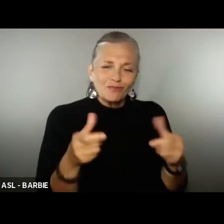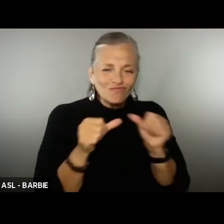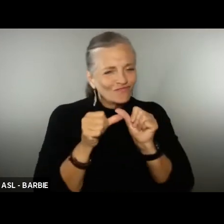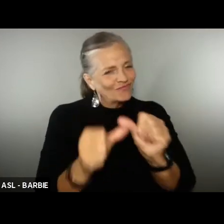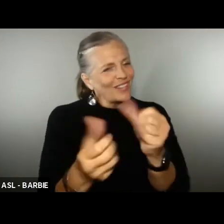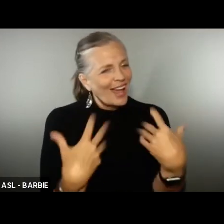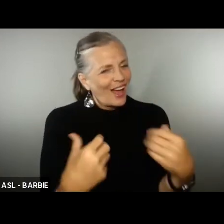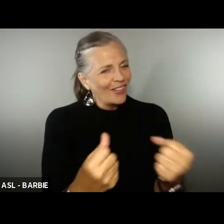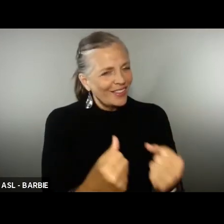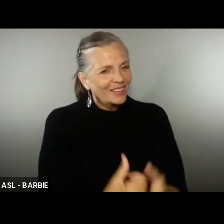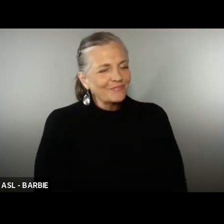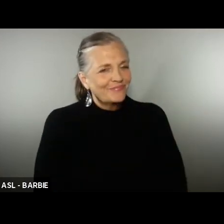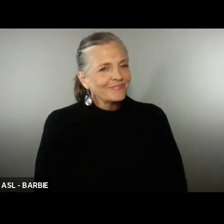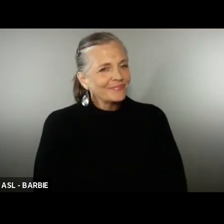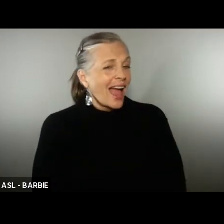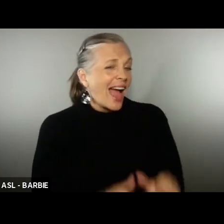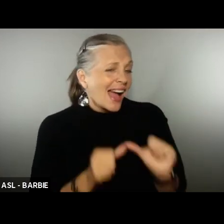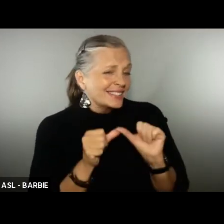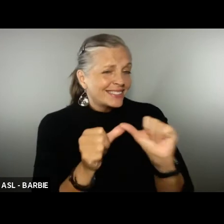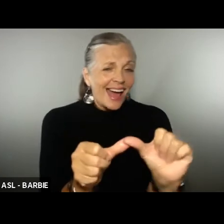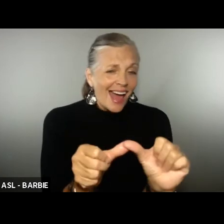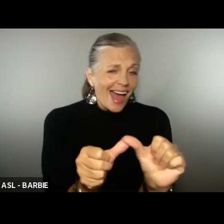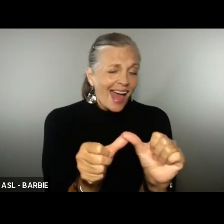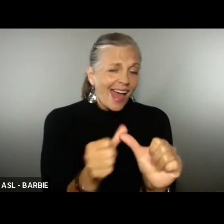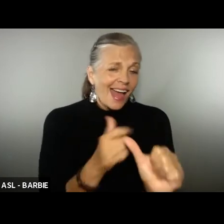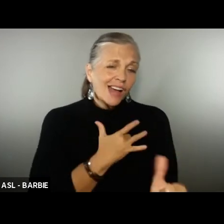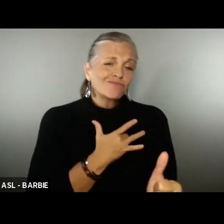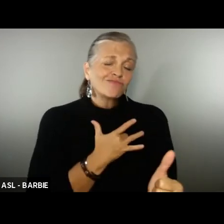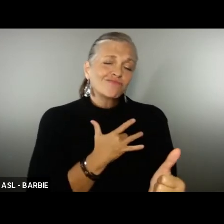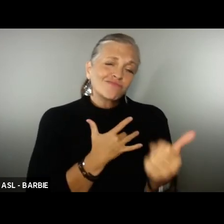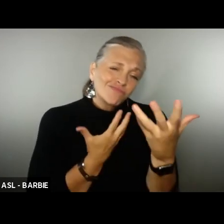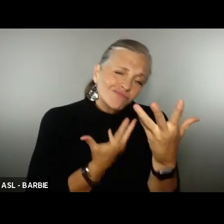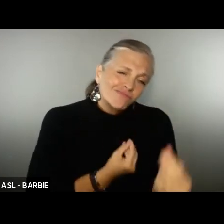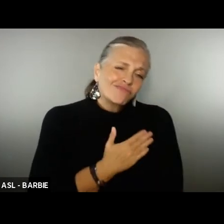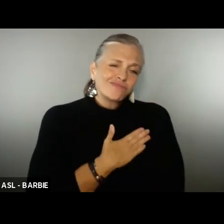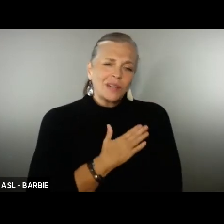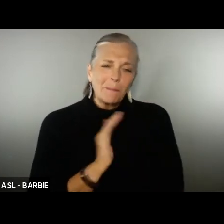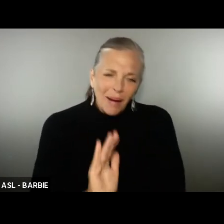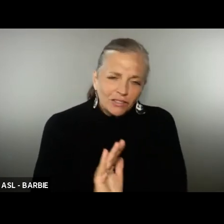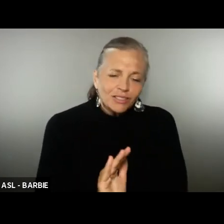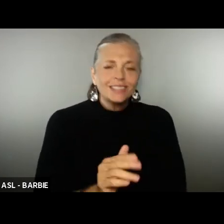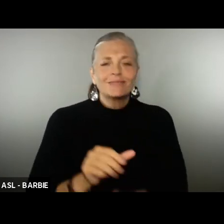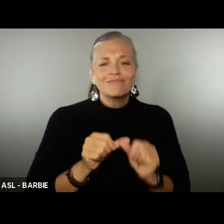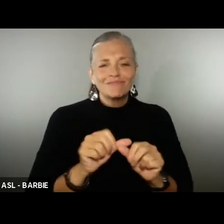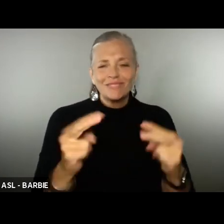Stay compassionate and stay tuned.